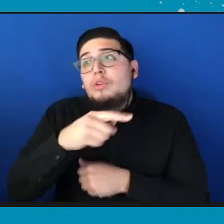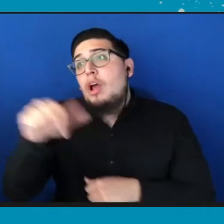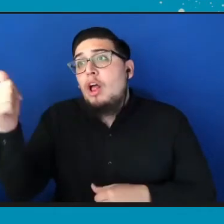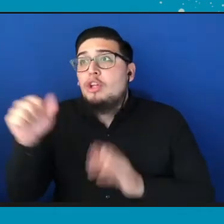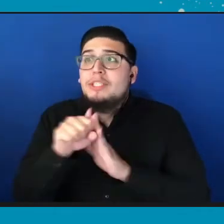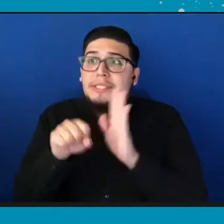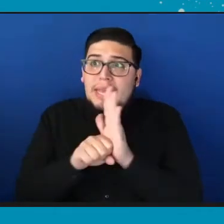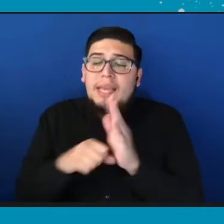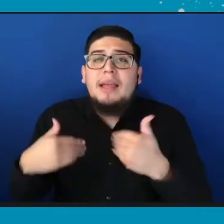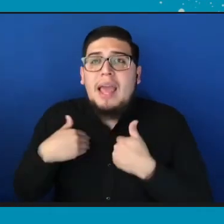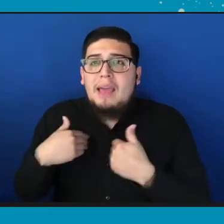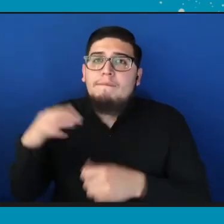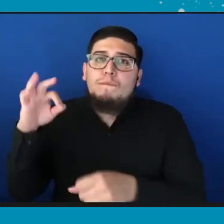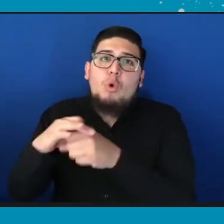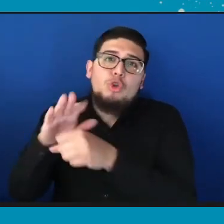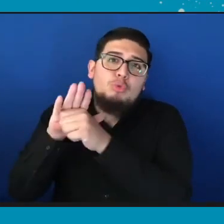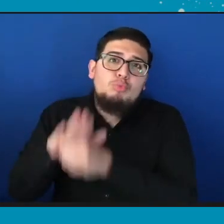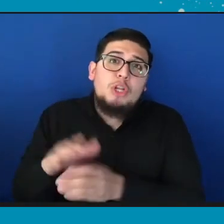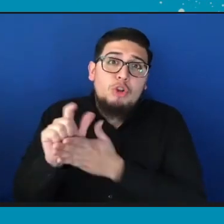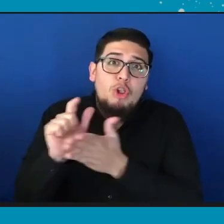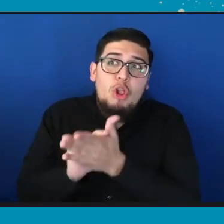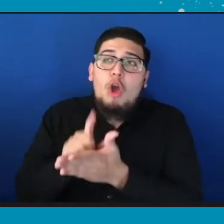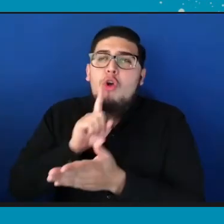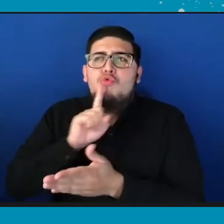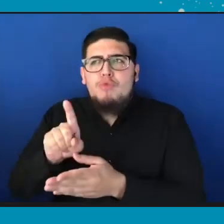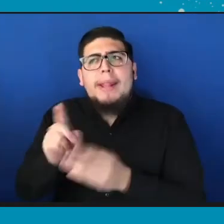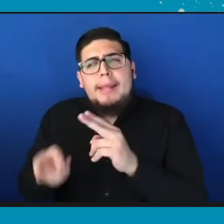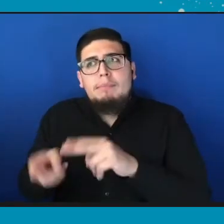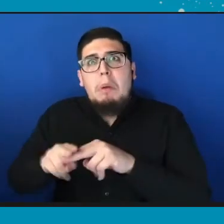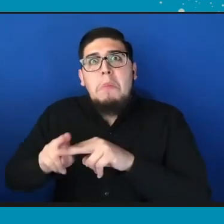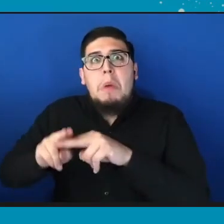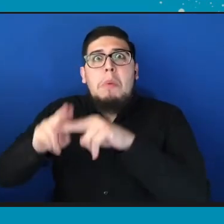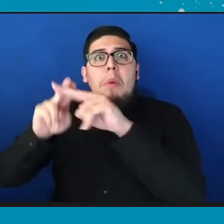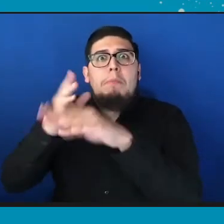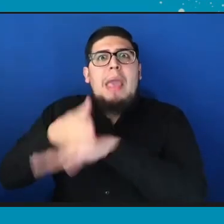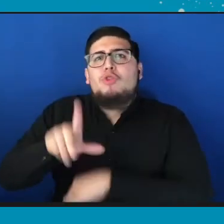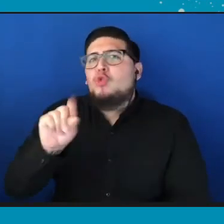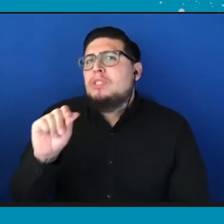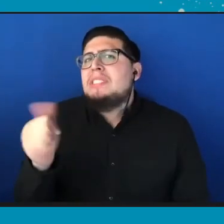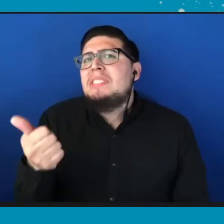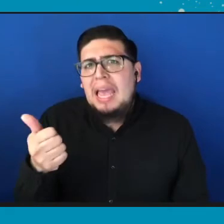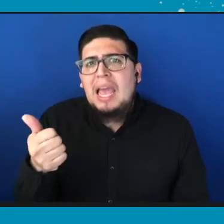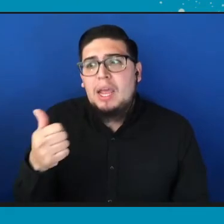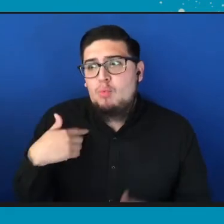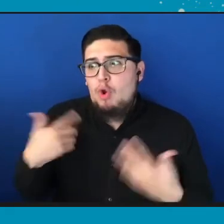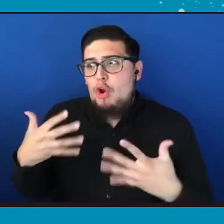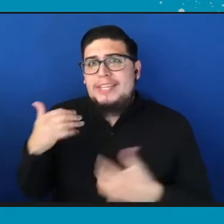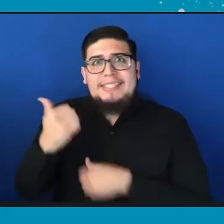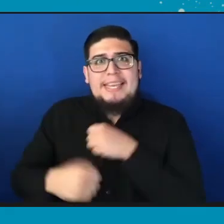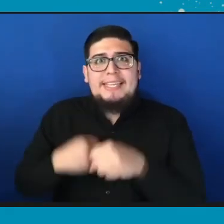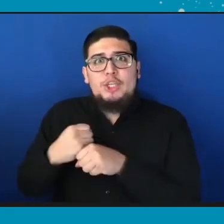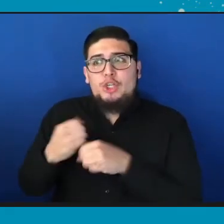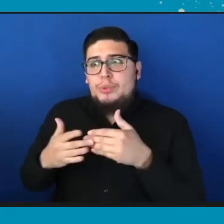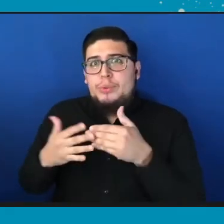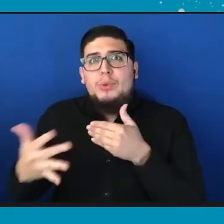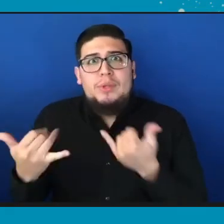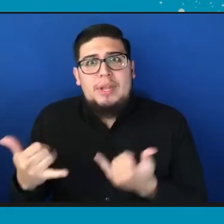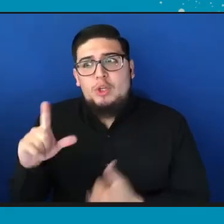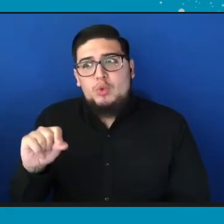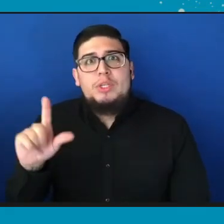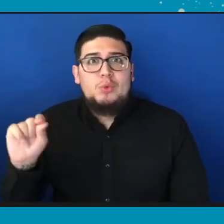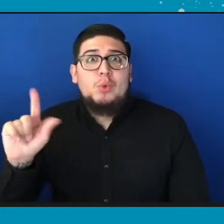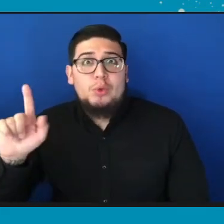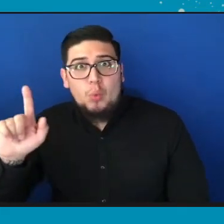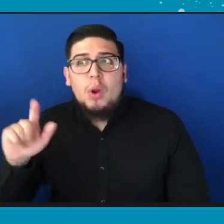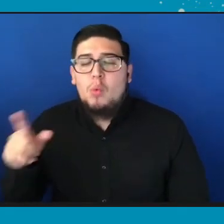suppression laws really picked up after 2010s. We're really a decade into massive attack on Black